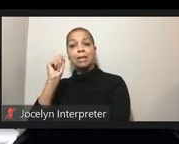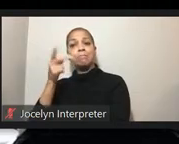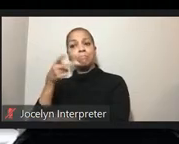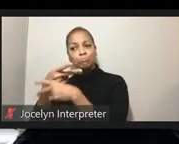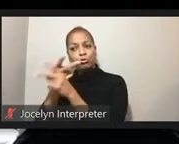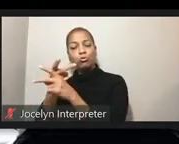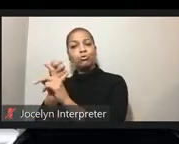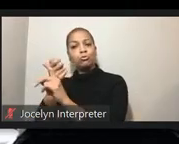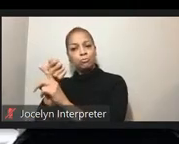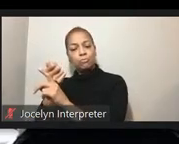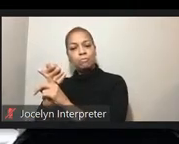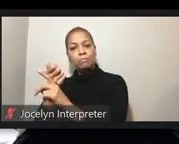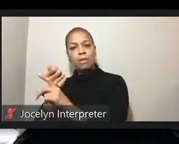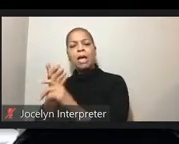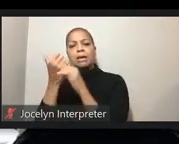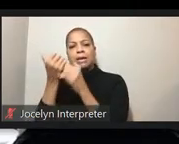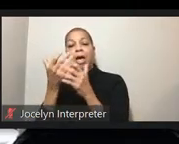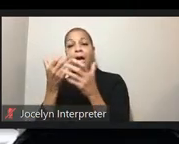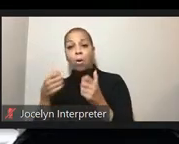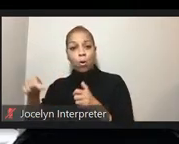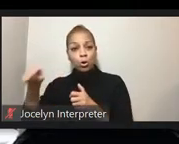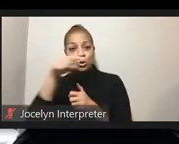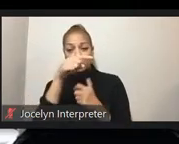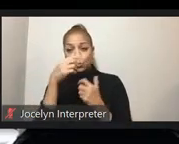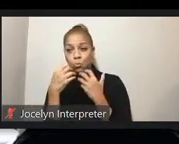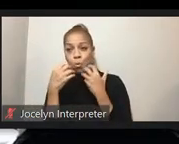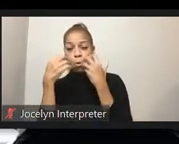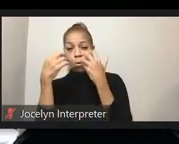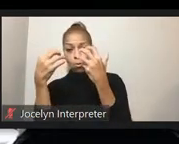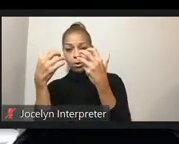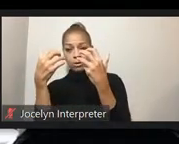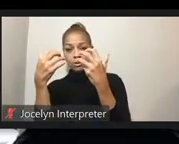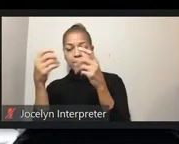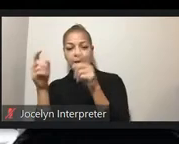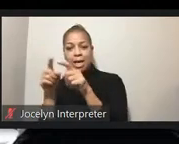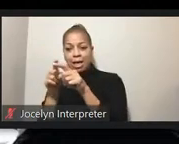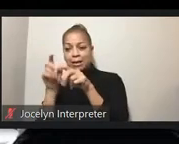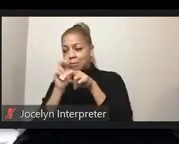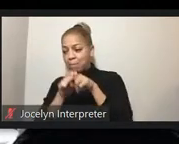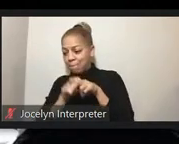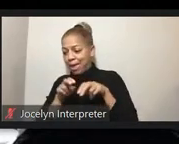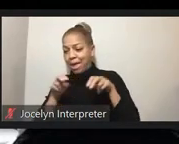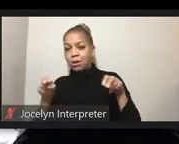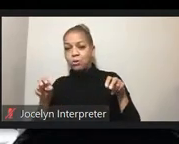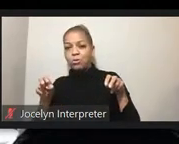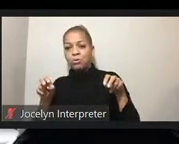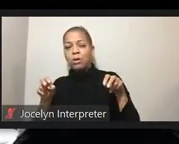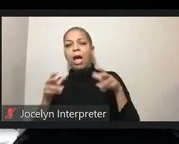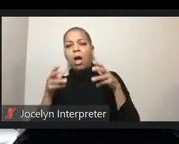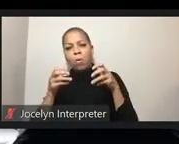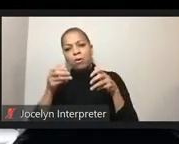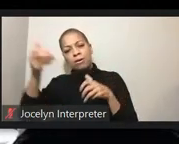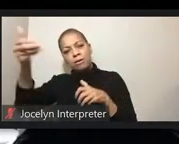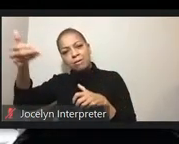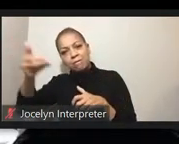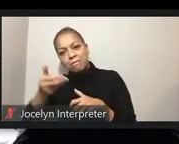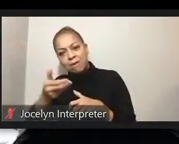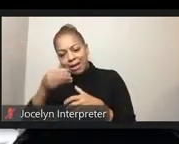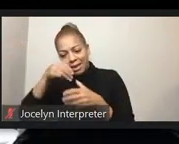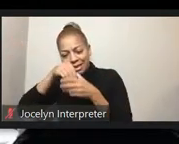take a moment as audience and as panel to invite into this